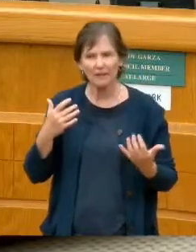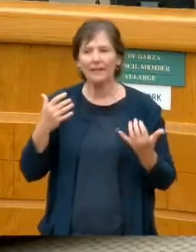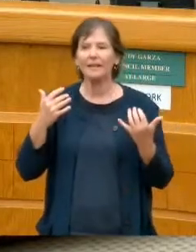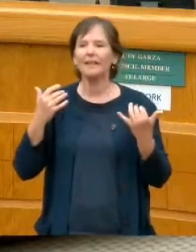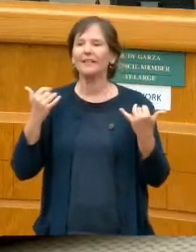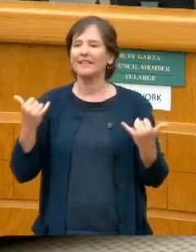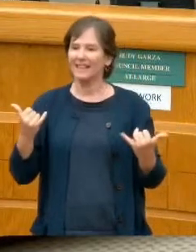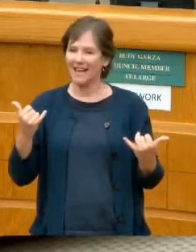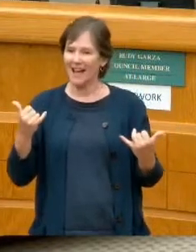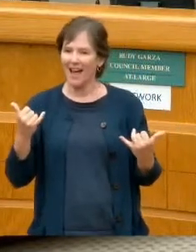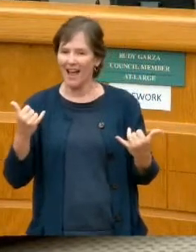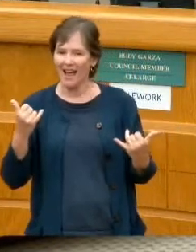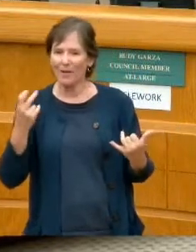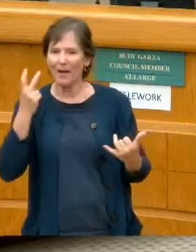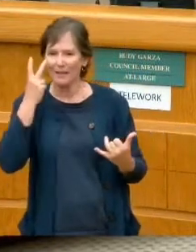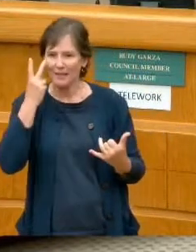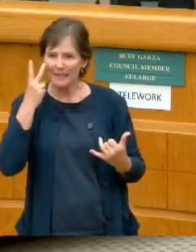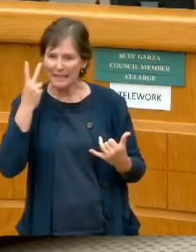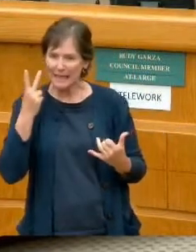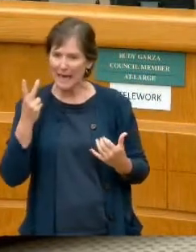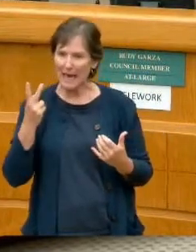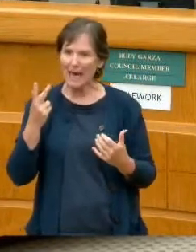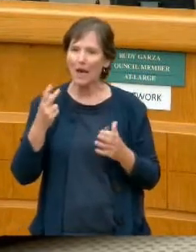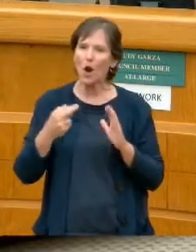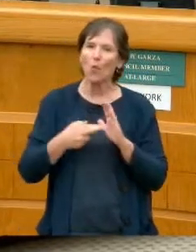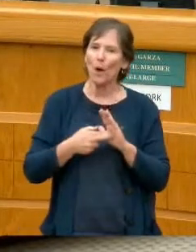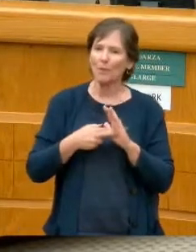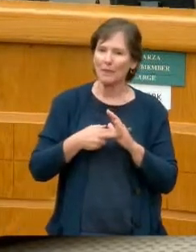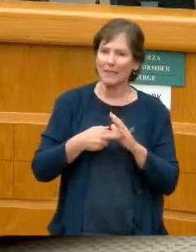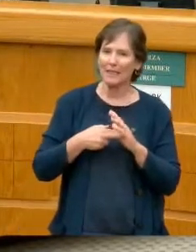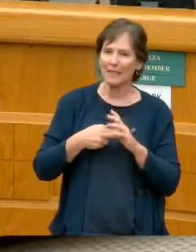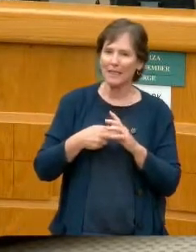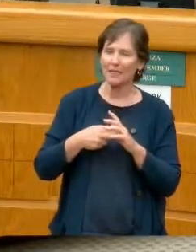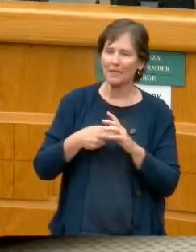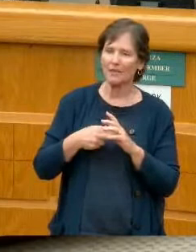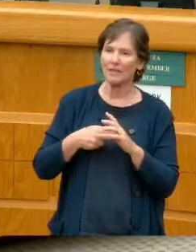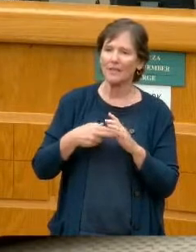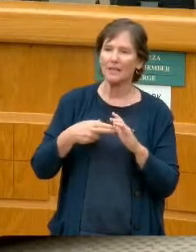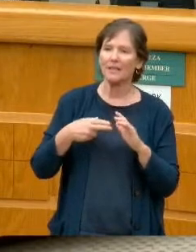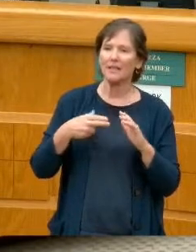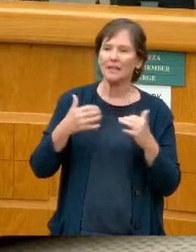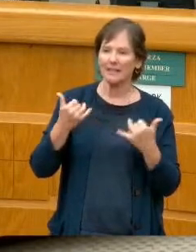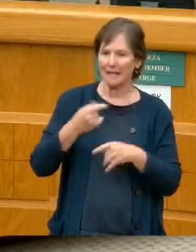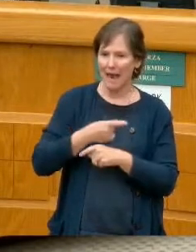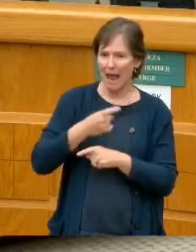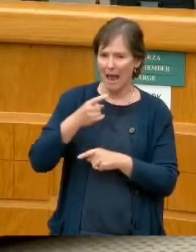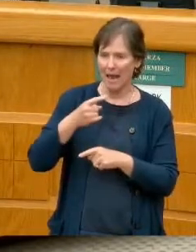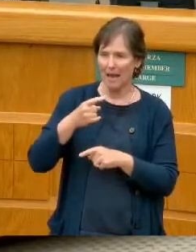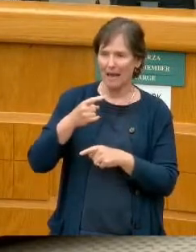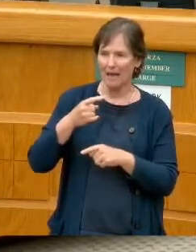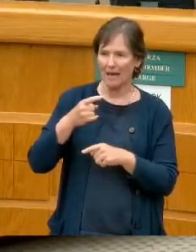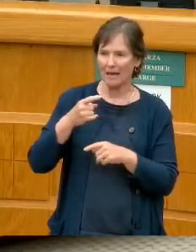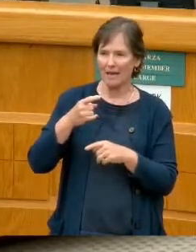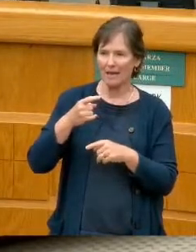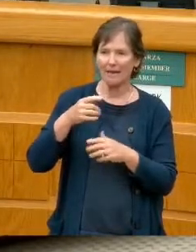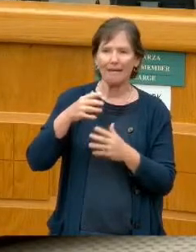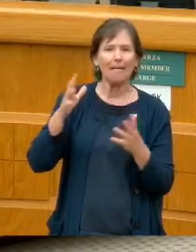CEO, and representatives from the International Medical Corps. They were there at Shoreline facilities